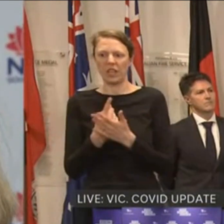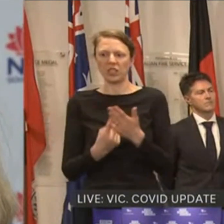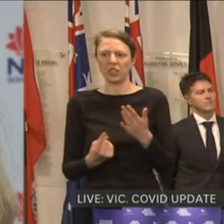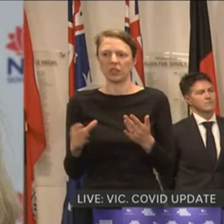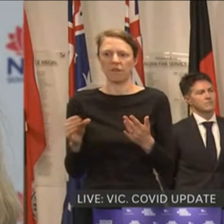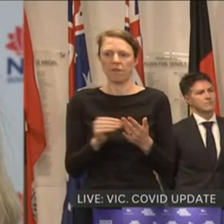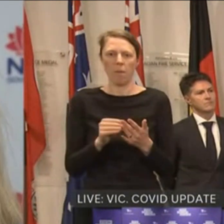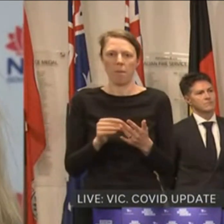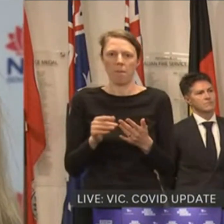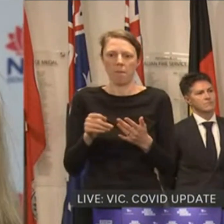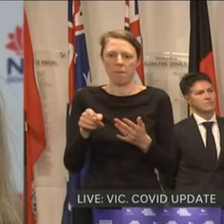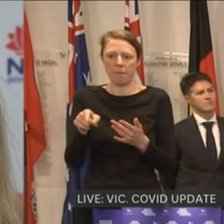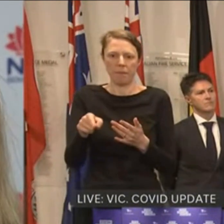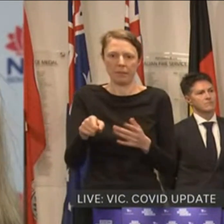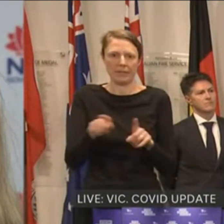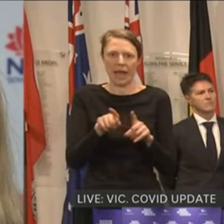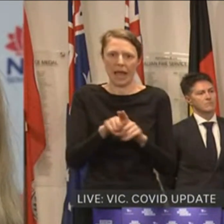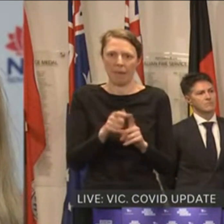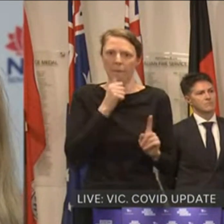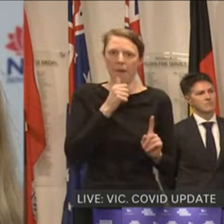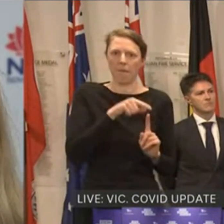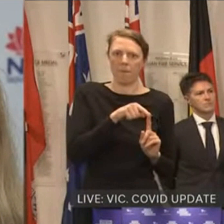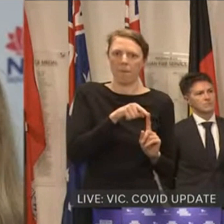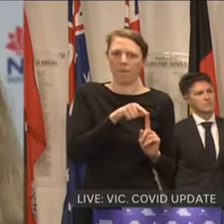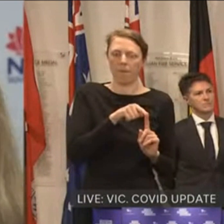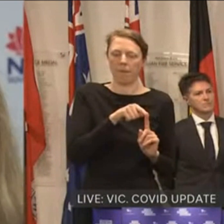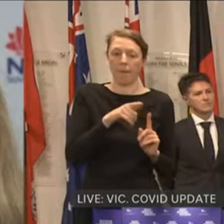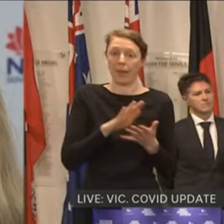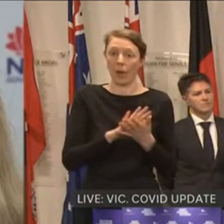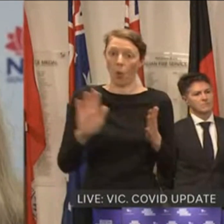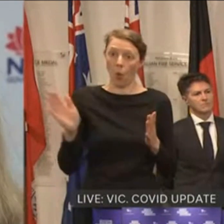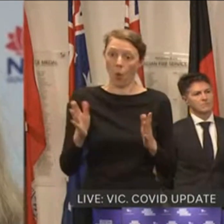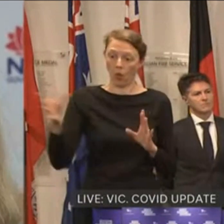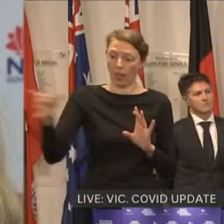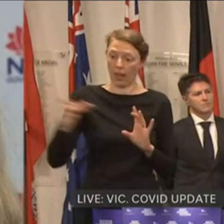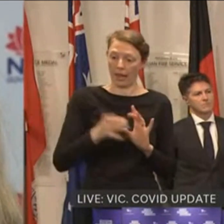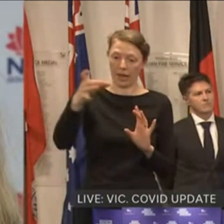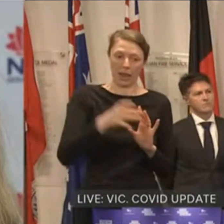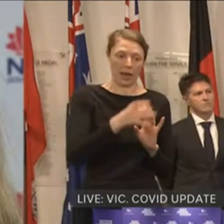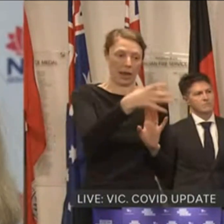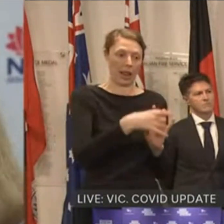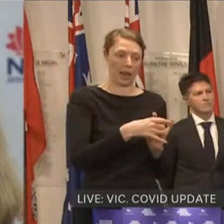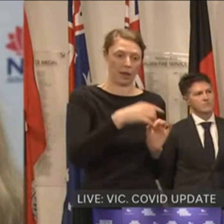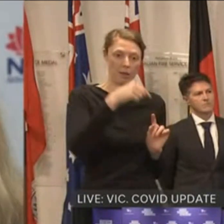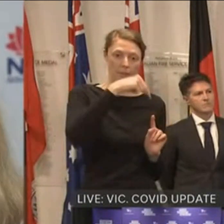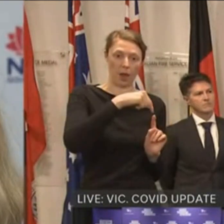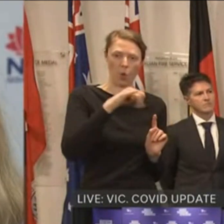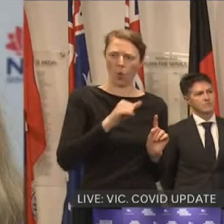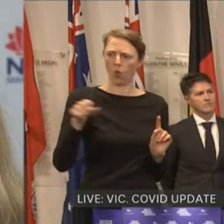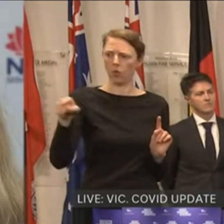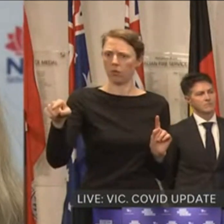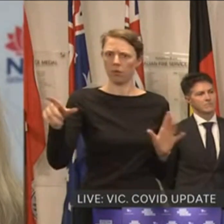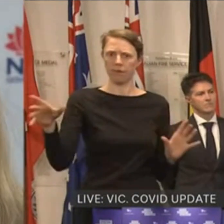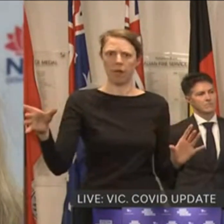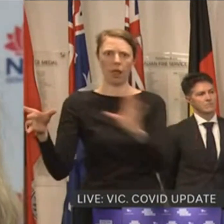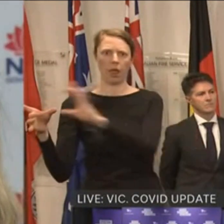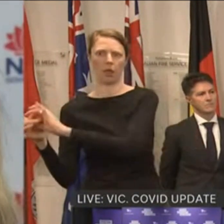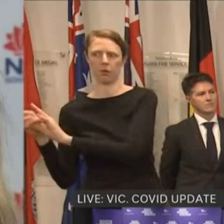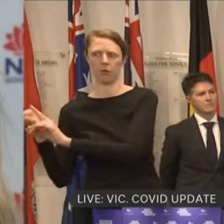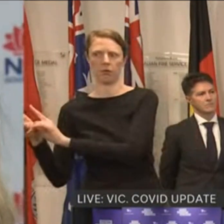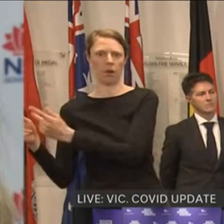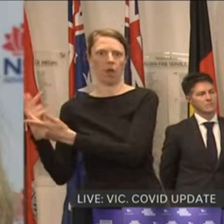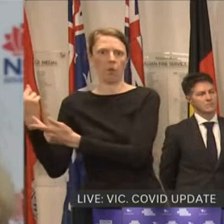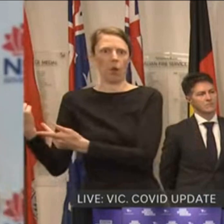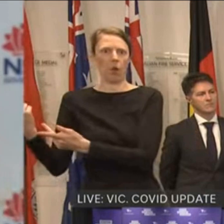spread, but that's why personal actions can help us, because not all cases transmit. So if you've